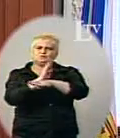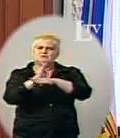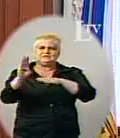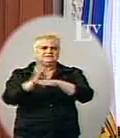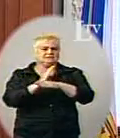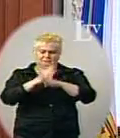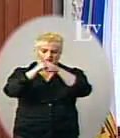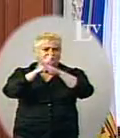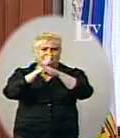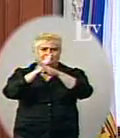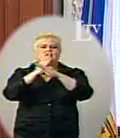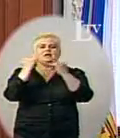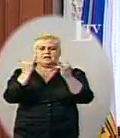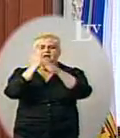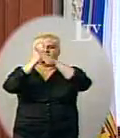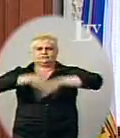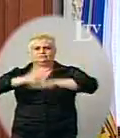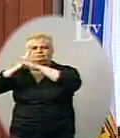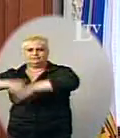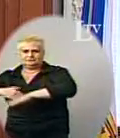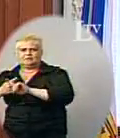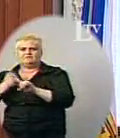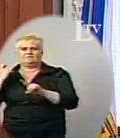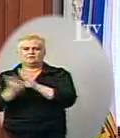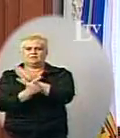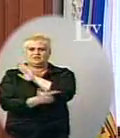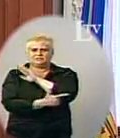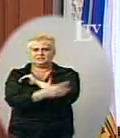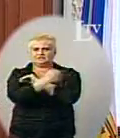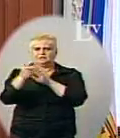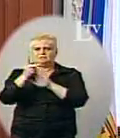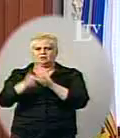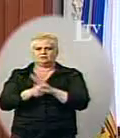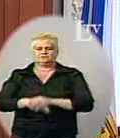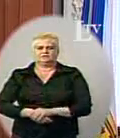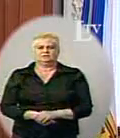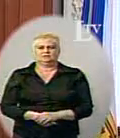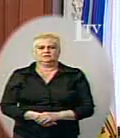be removed from provincial legislation and policies.